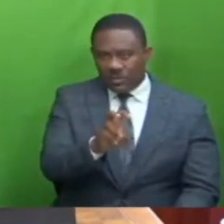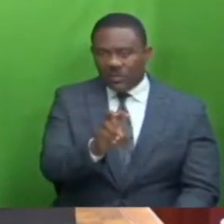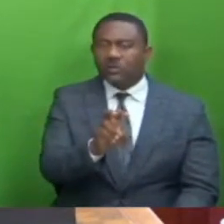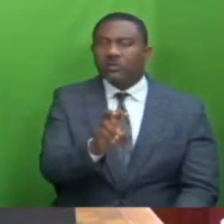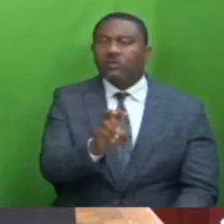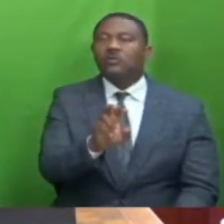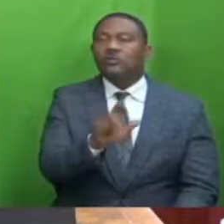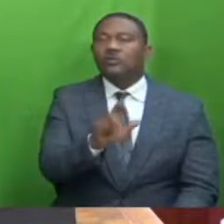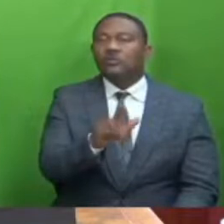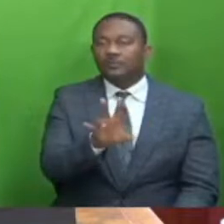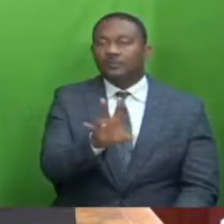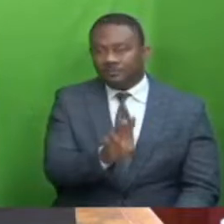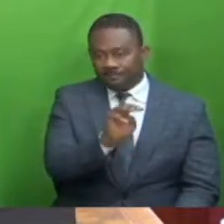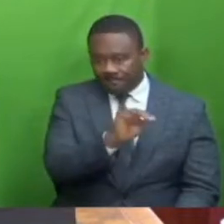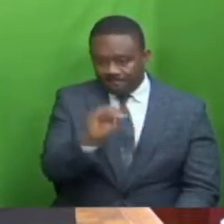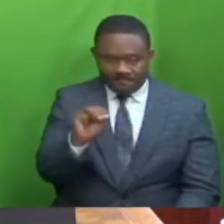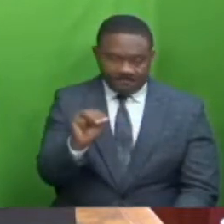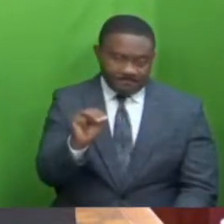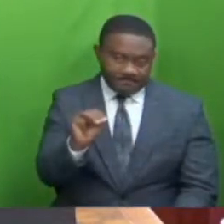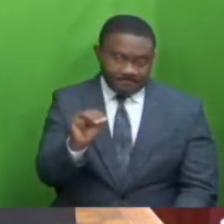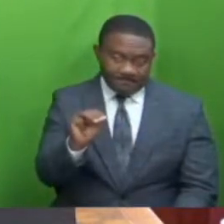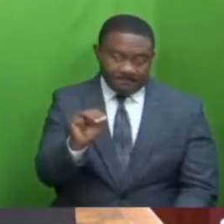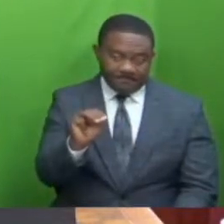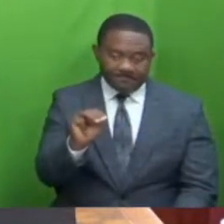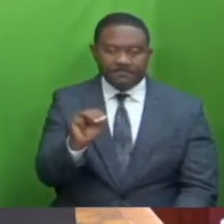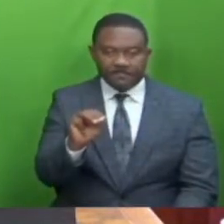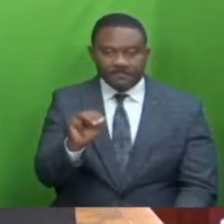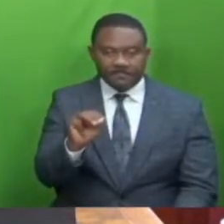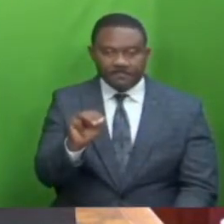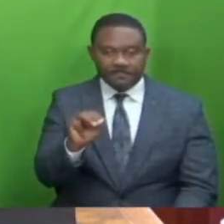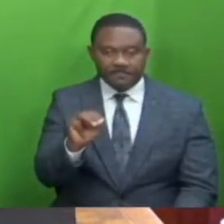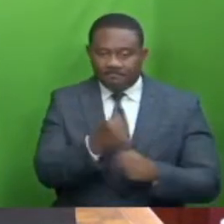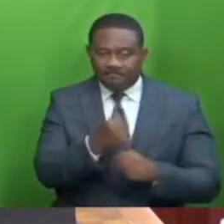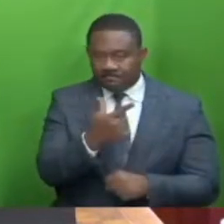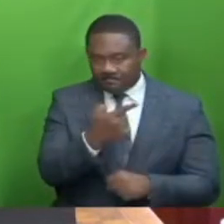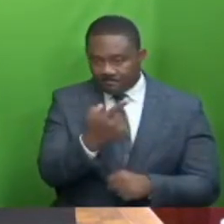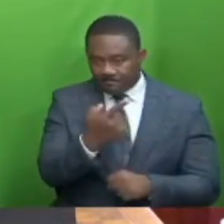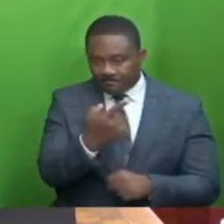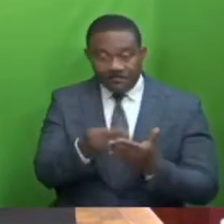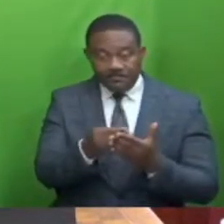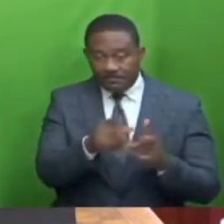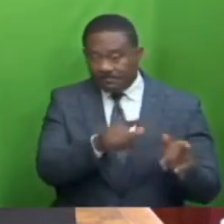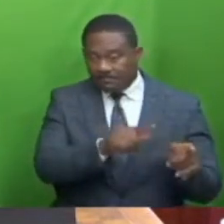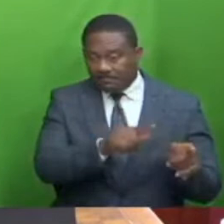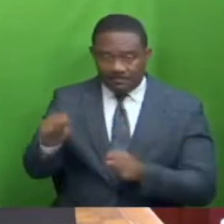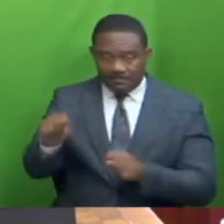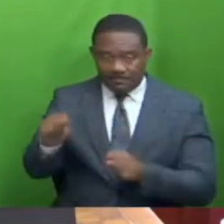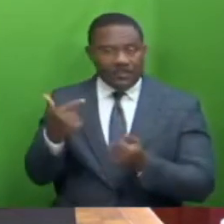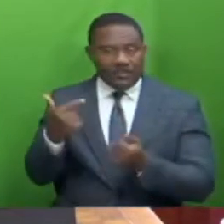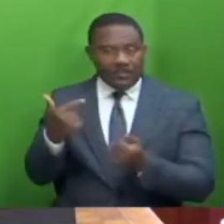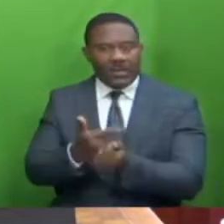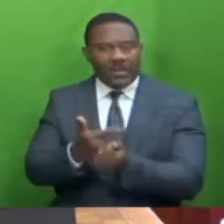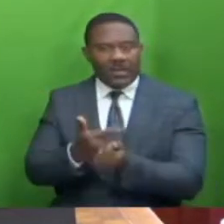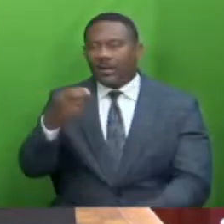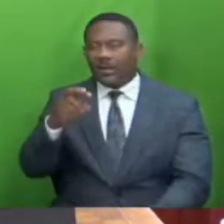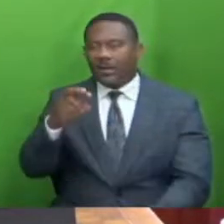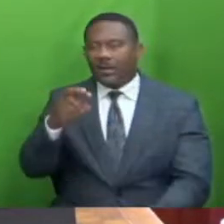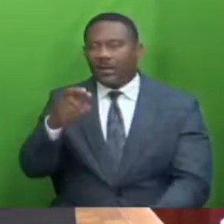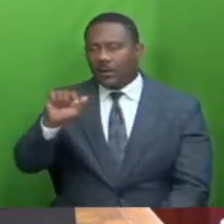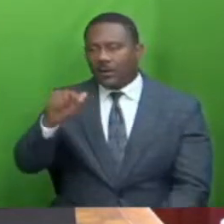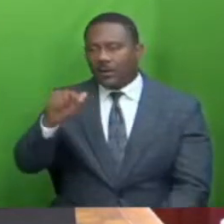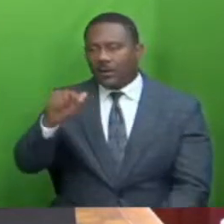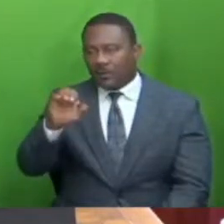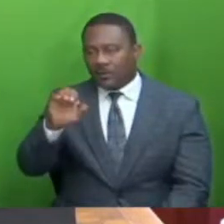$227 million in 2021. Out of the amount transferred, the Ghana Heritage Fund received $174